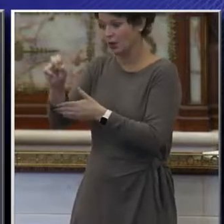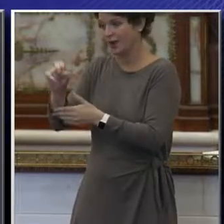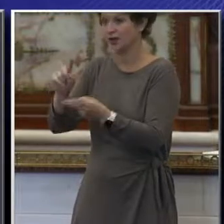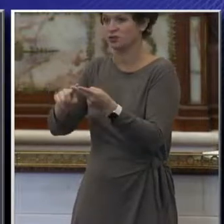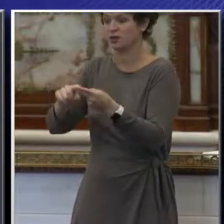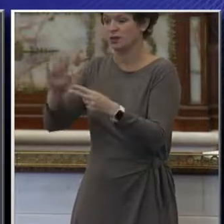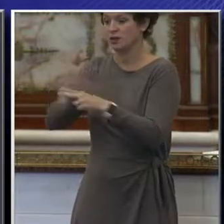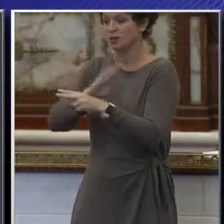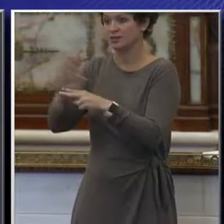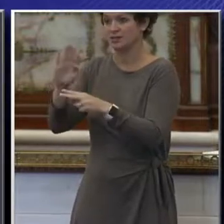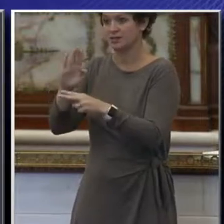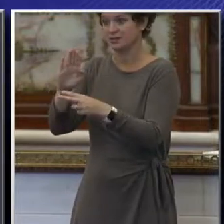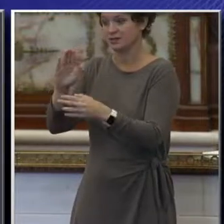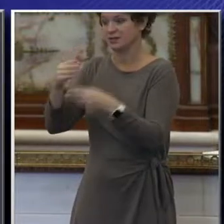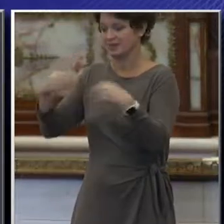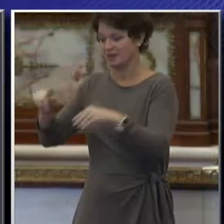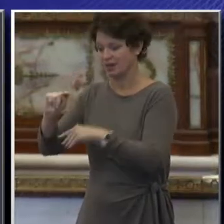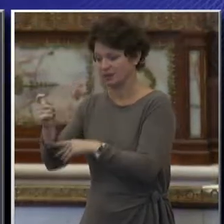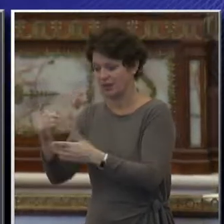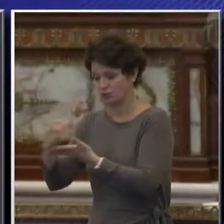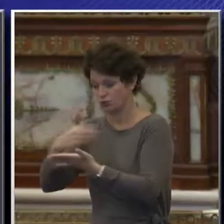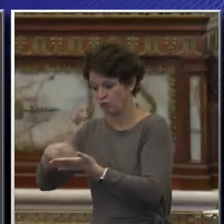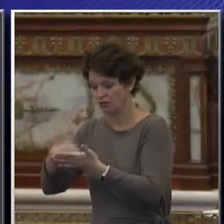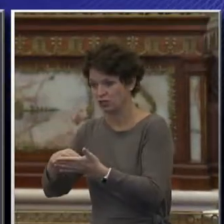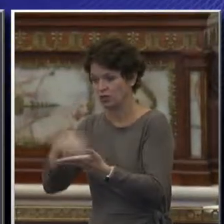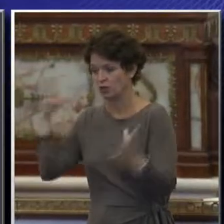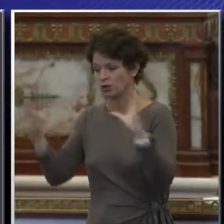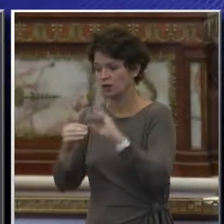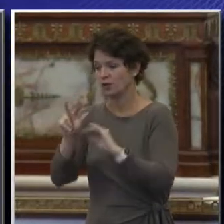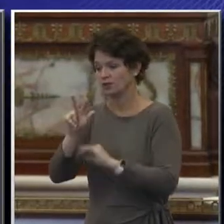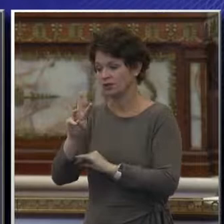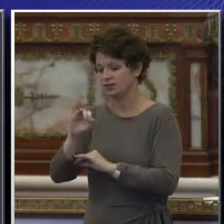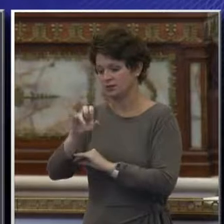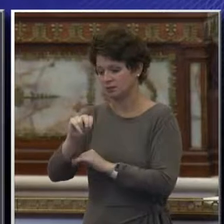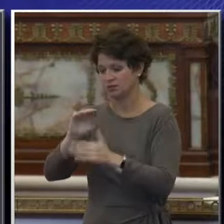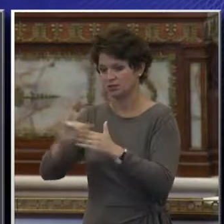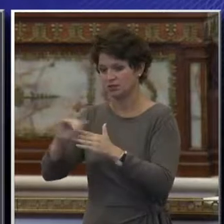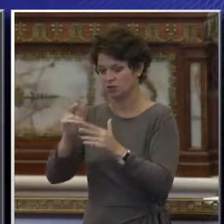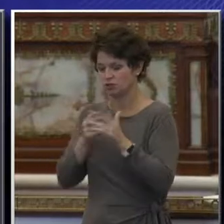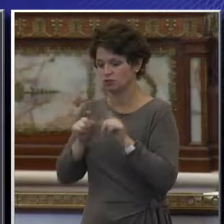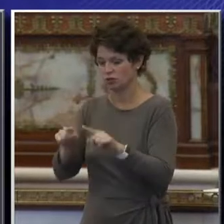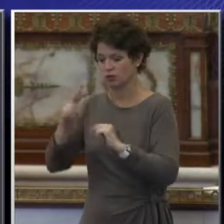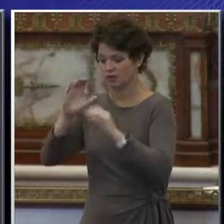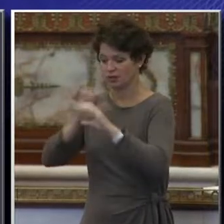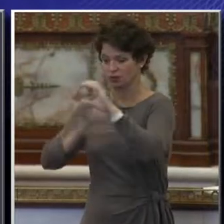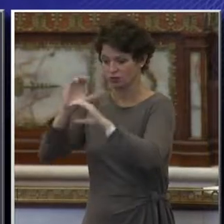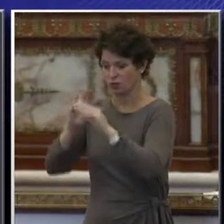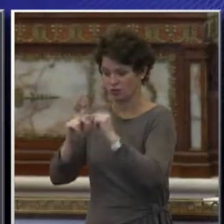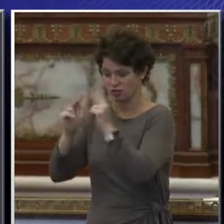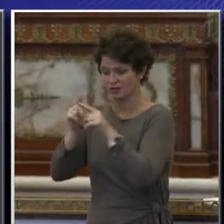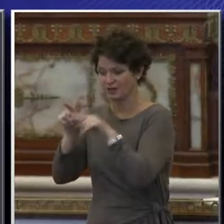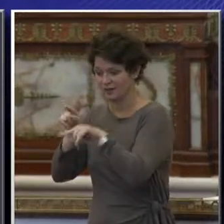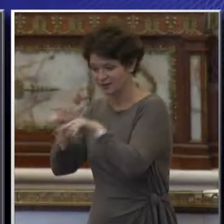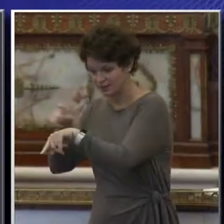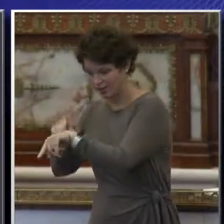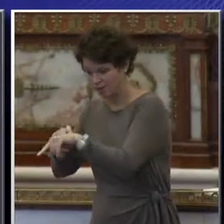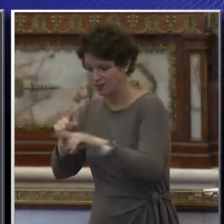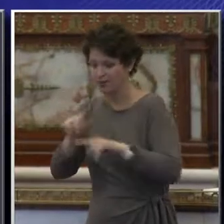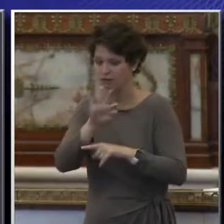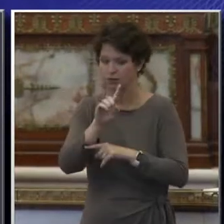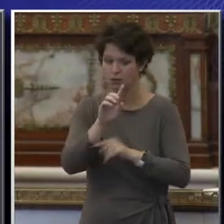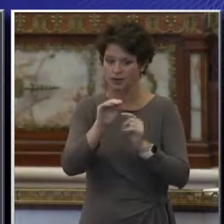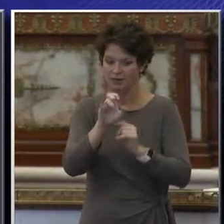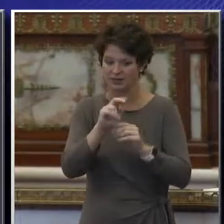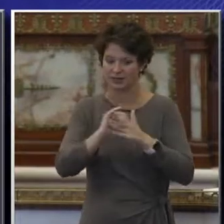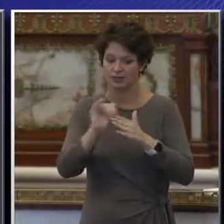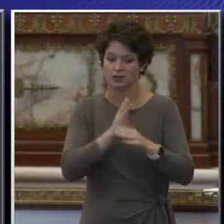sale tax revenues of about $36 million during the construction phase and $41 million annually